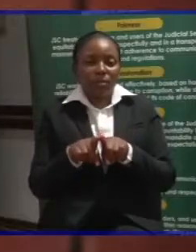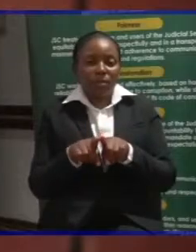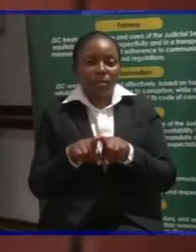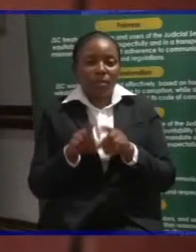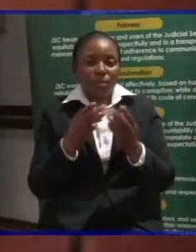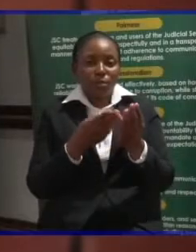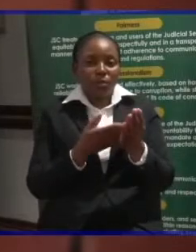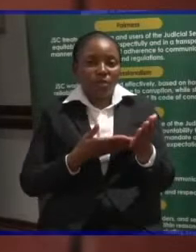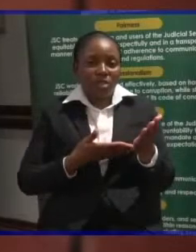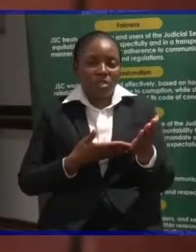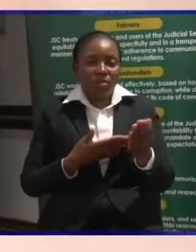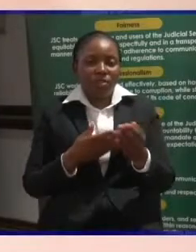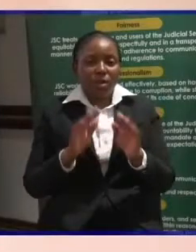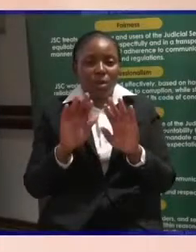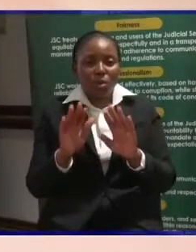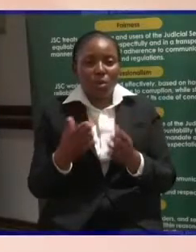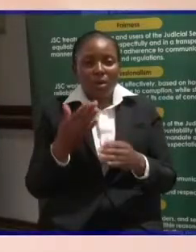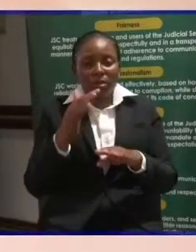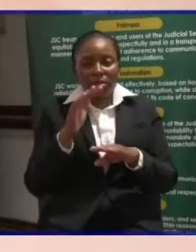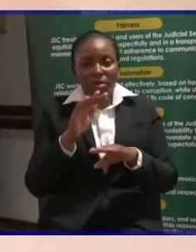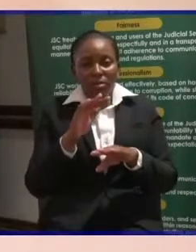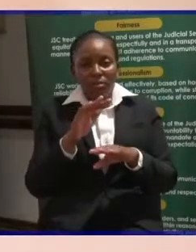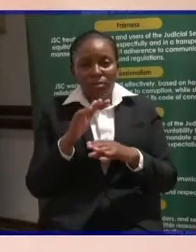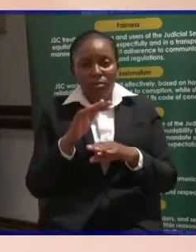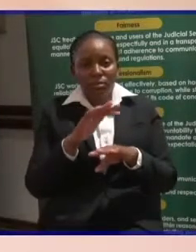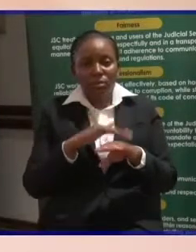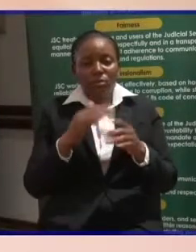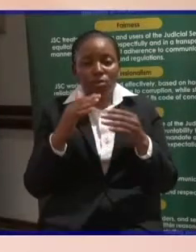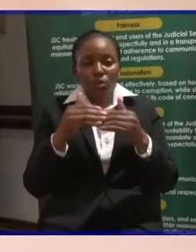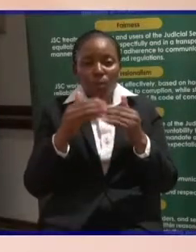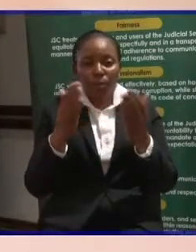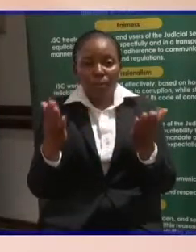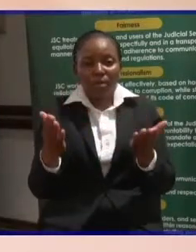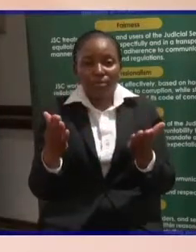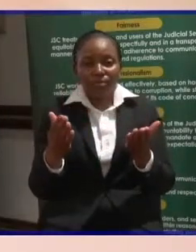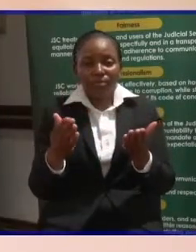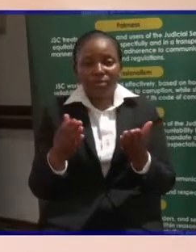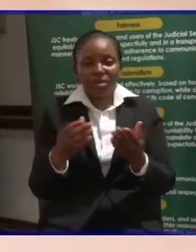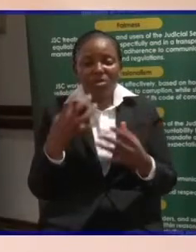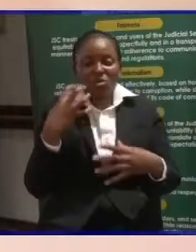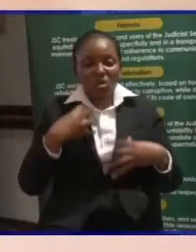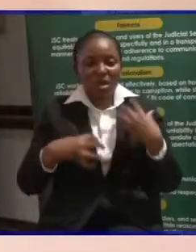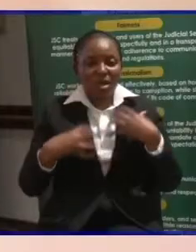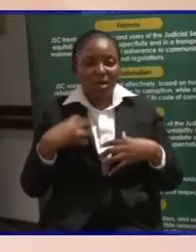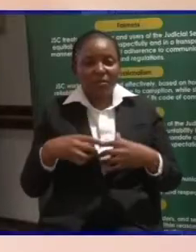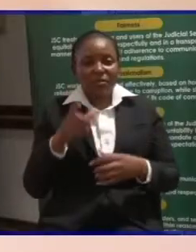provision. What recourse is open to an aggrieved party?